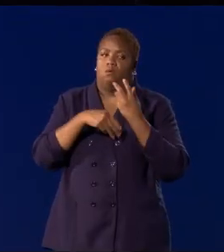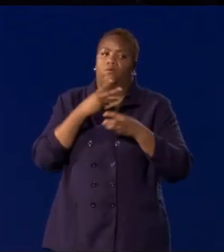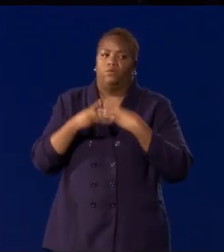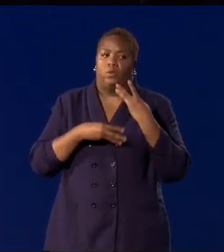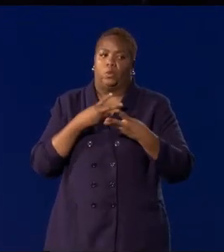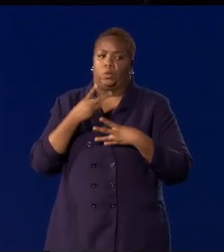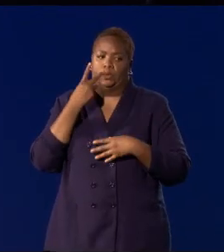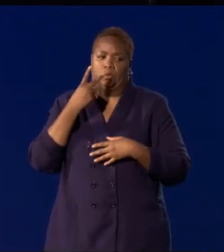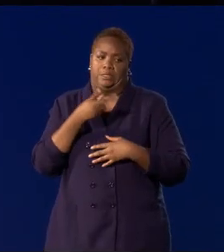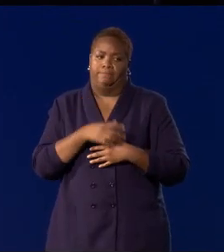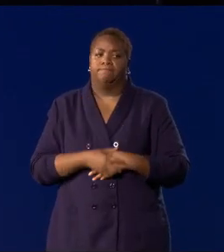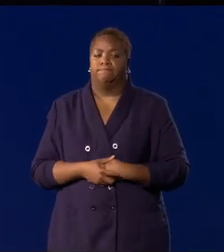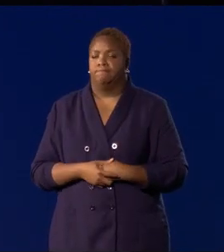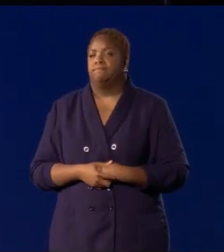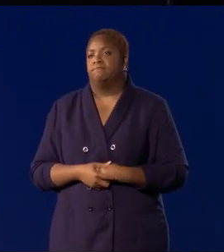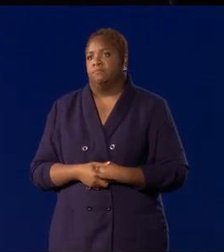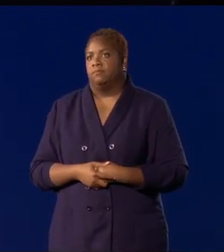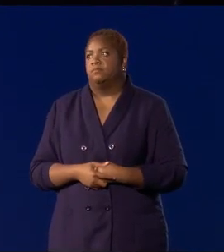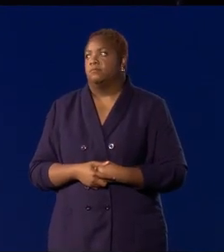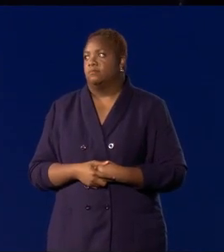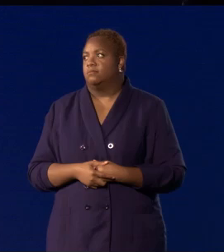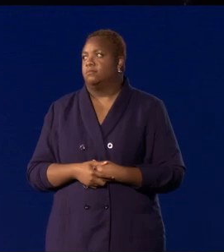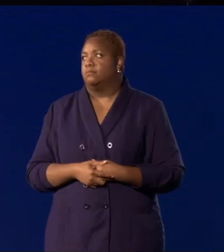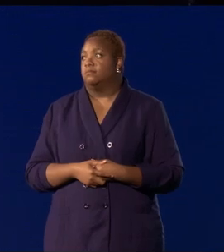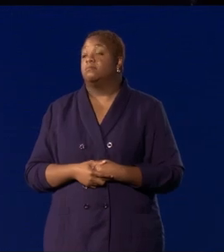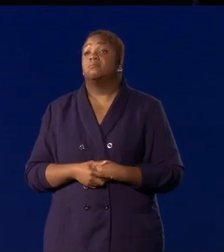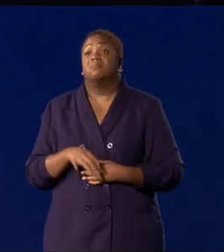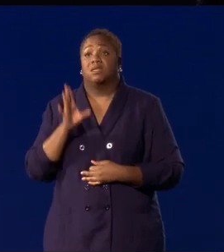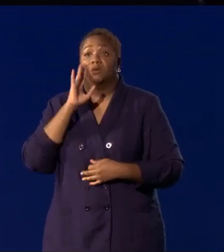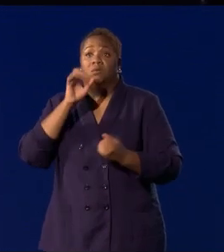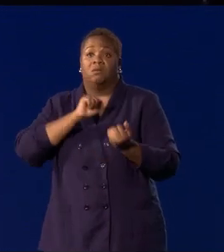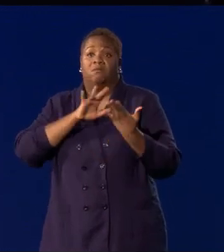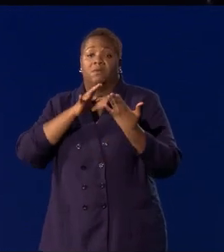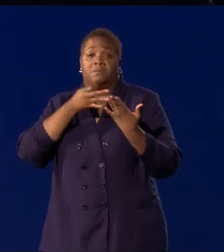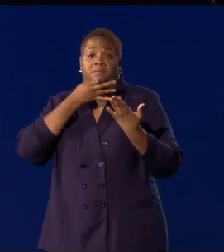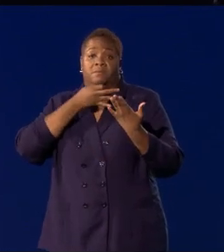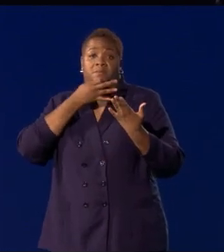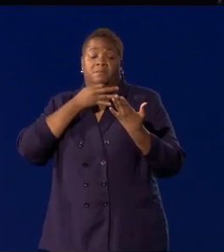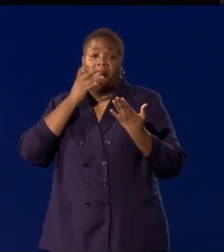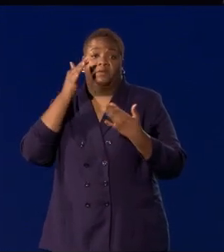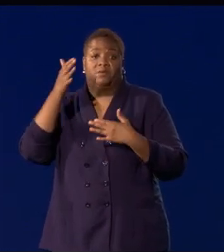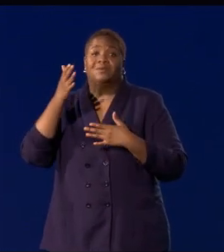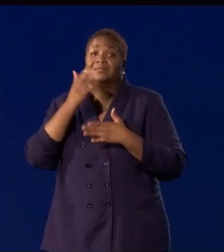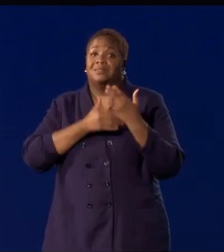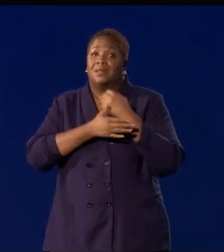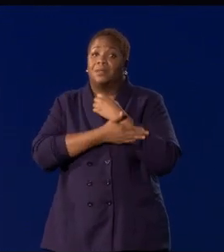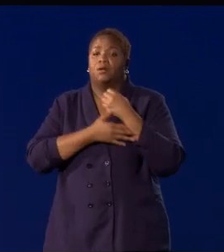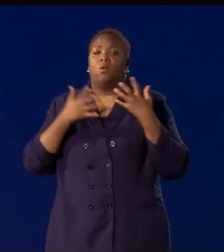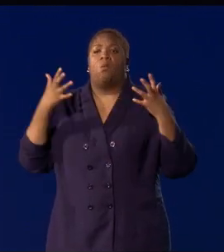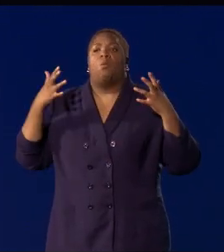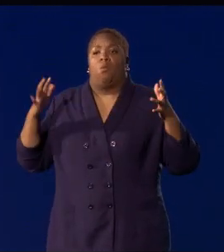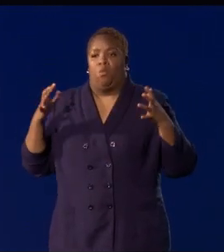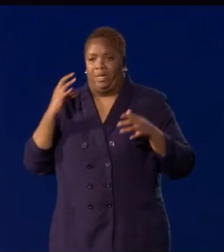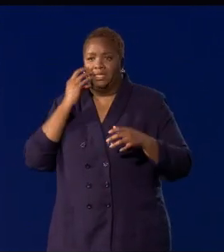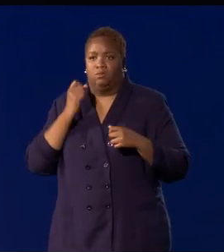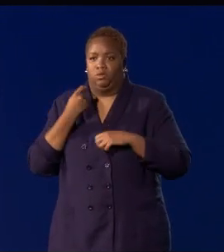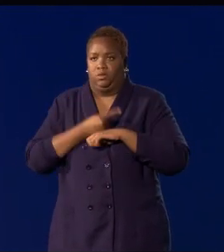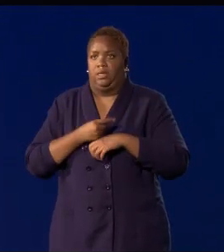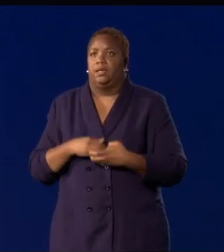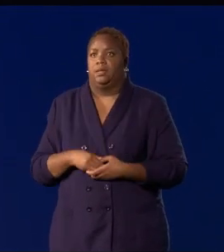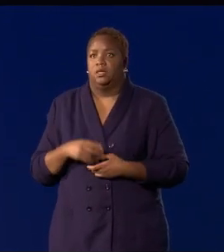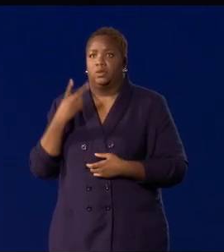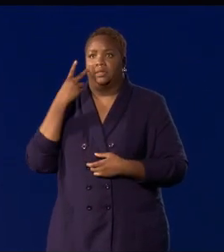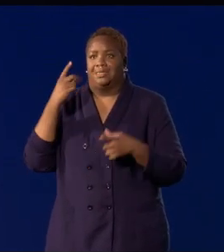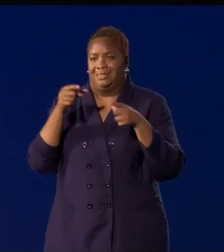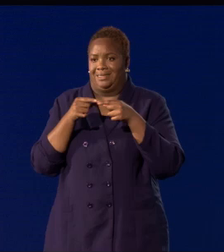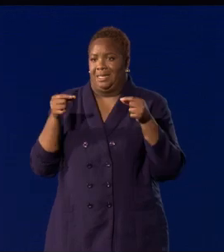quite nicely over here. And we're gonna face this in the very near future, and some countries are already dealing with this today. You can see